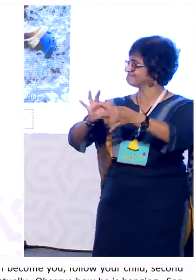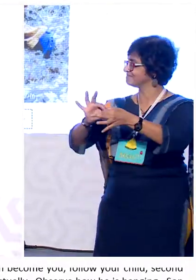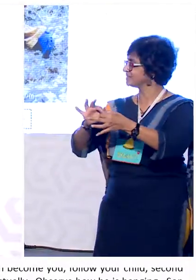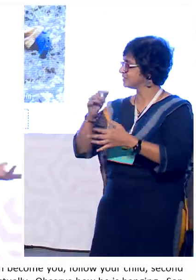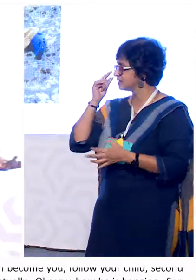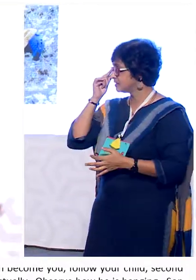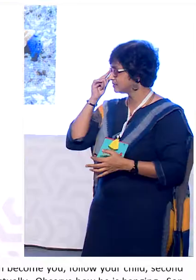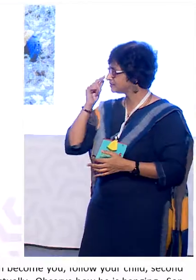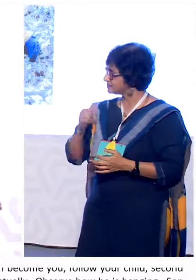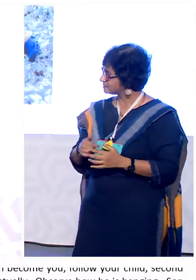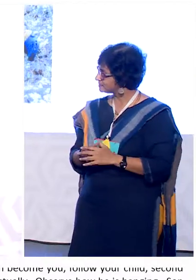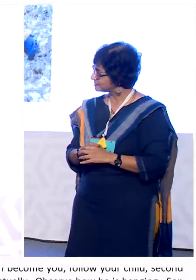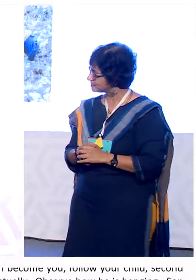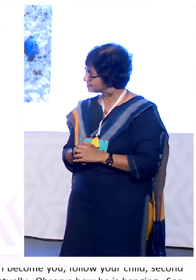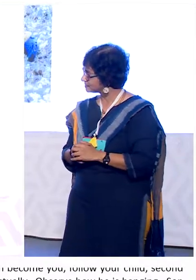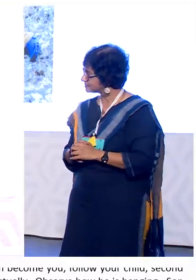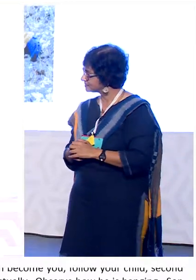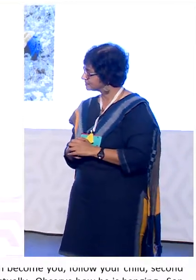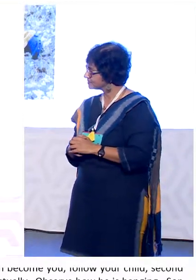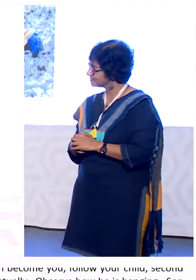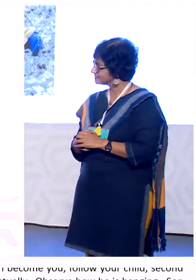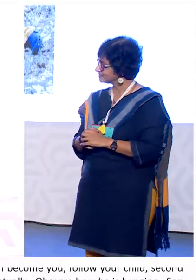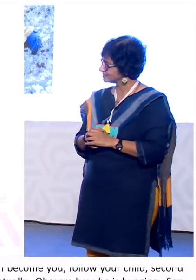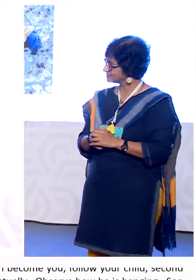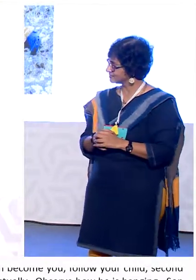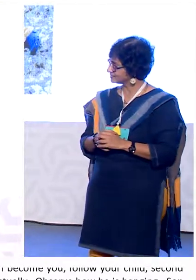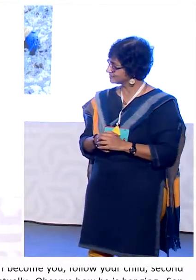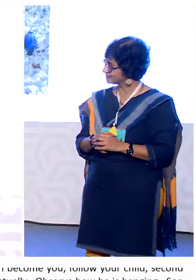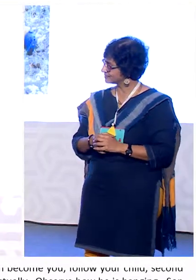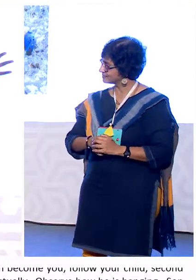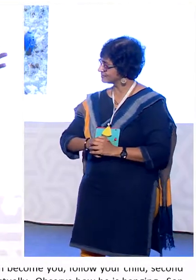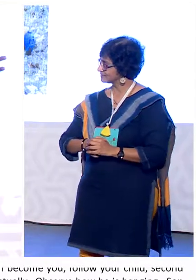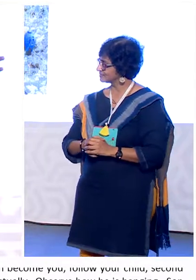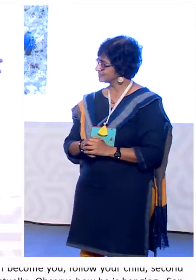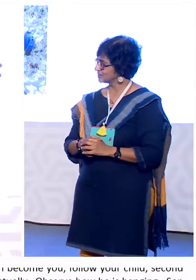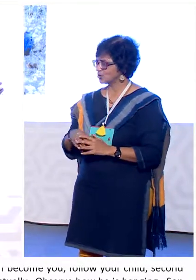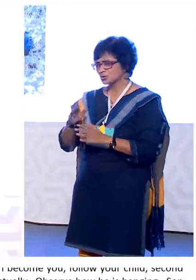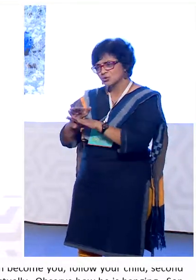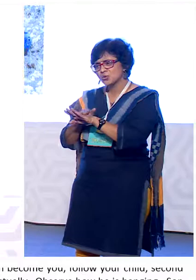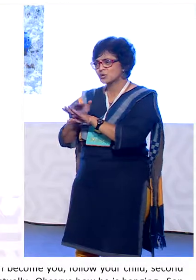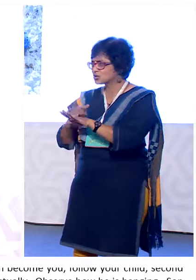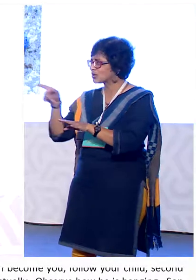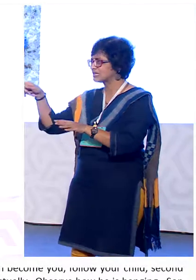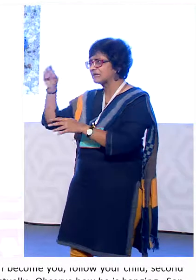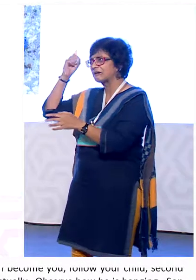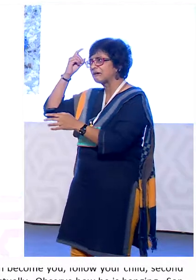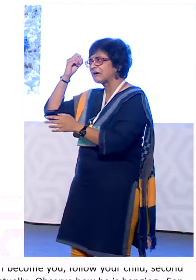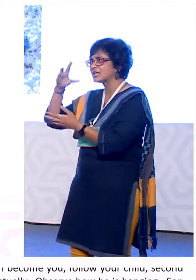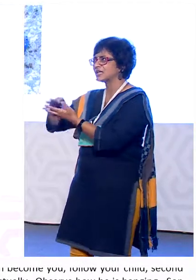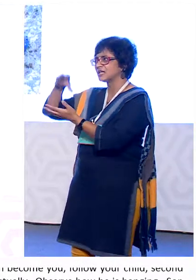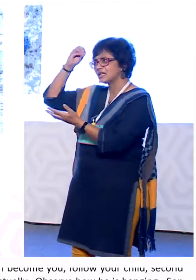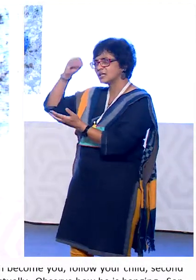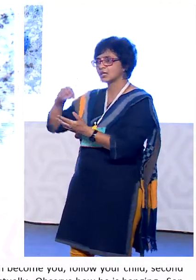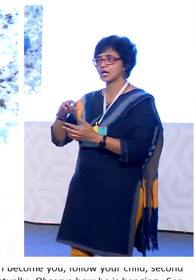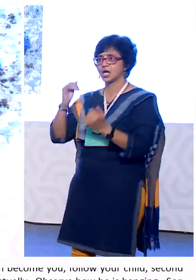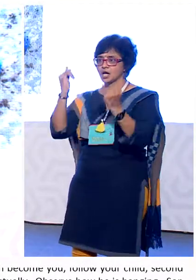in Bangalore, you're not gonna ride horses. We know this. But this is how we discovered the thing. And then we have something called movement